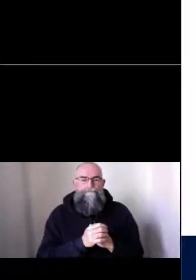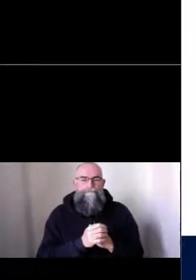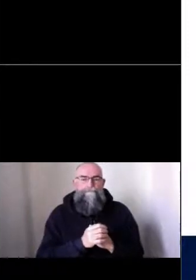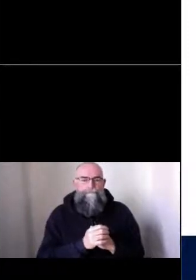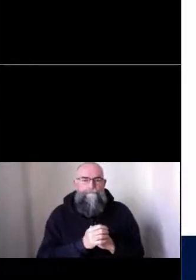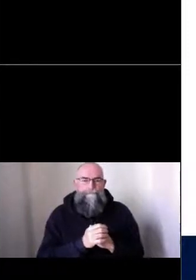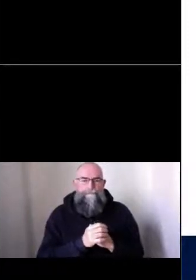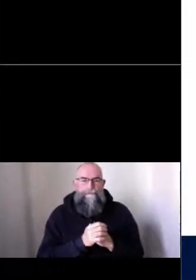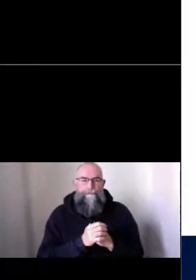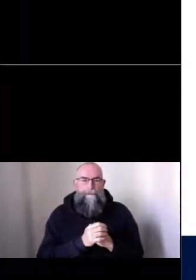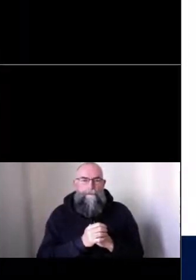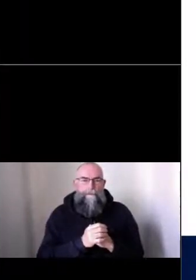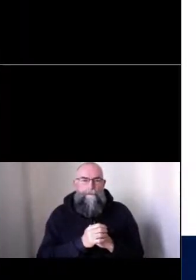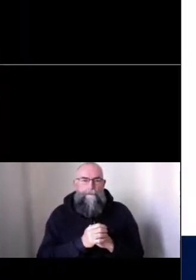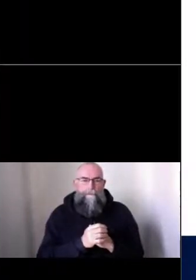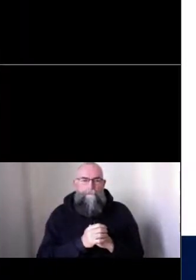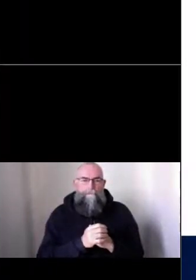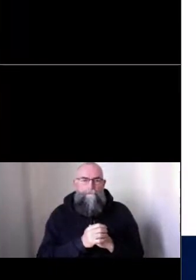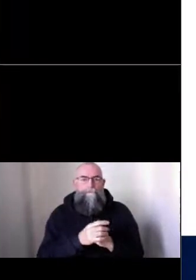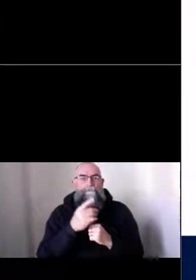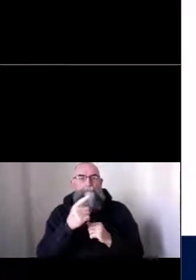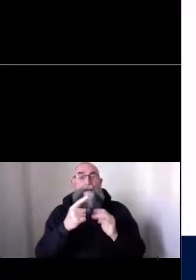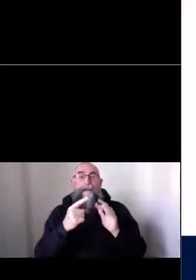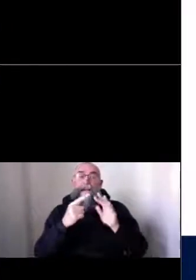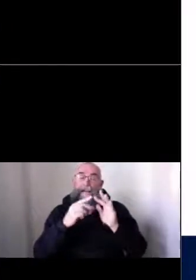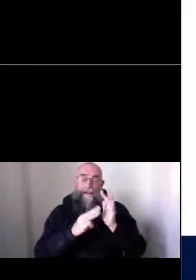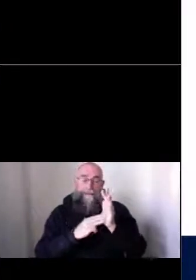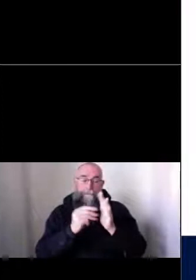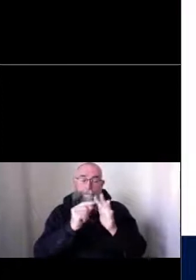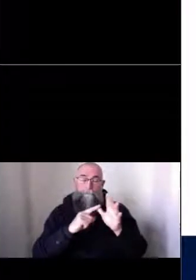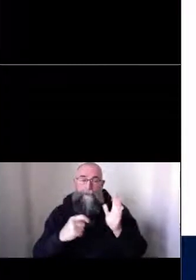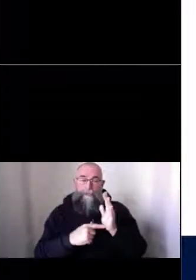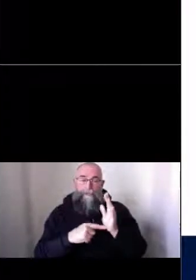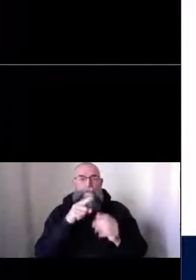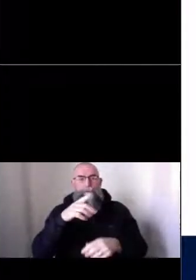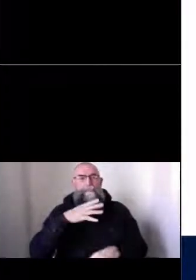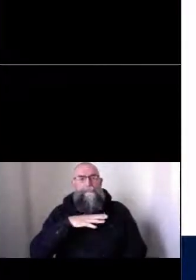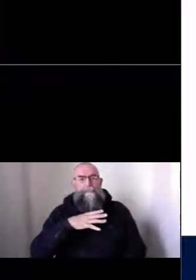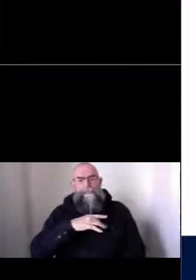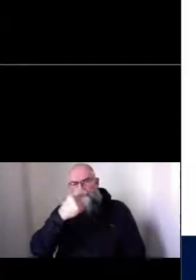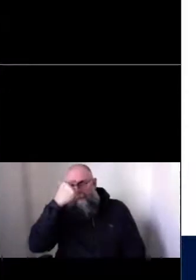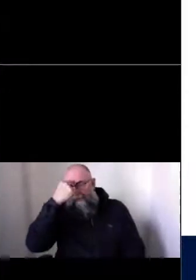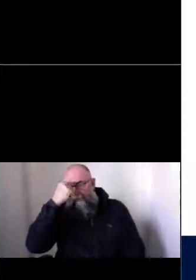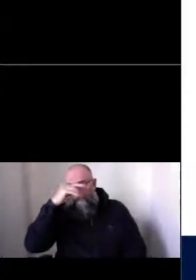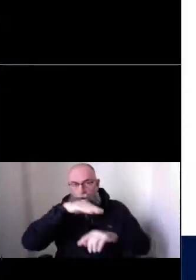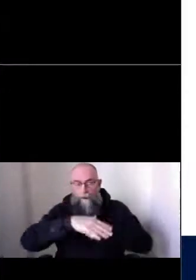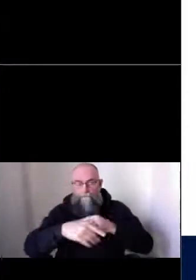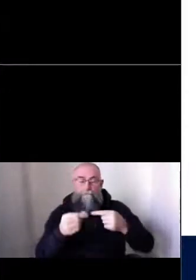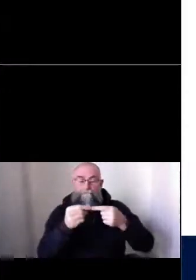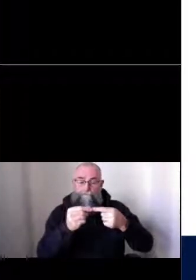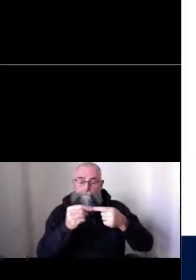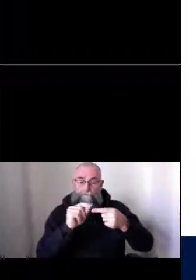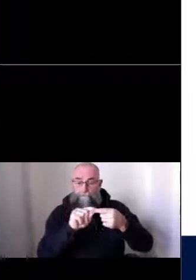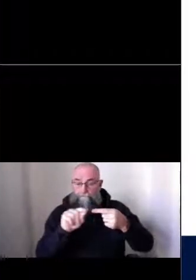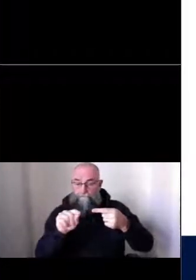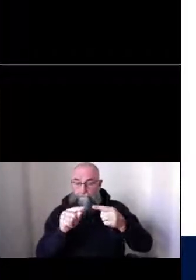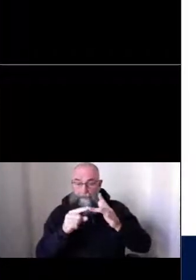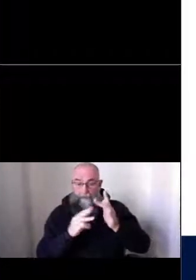So in the impact section, what you want to have a look at is what impact the program or project will have